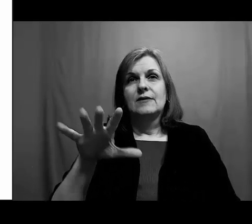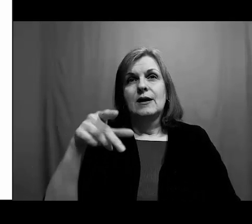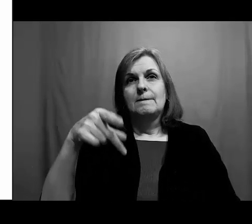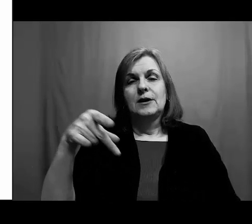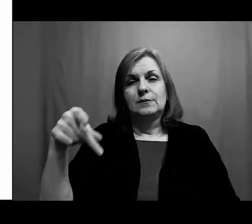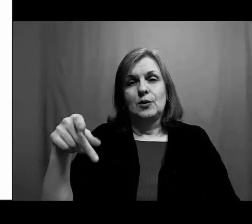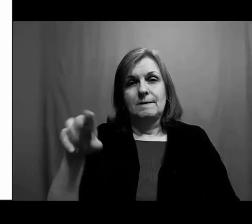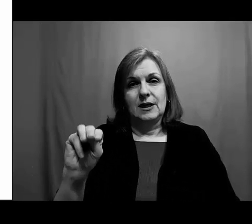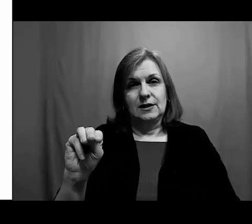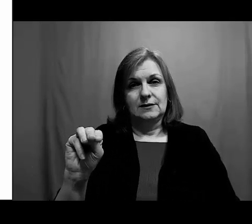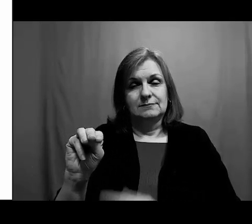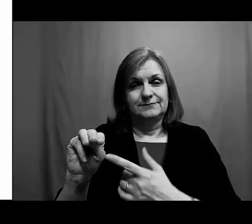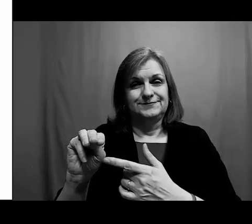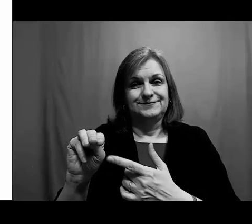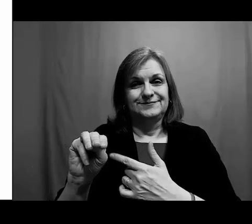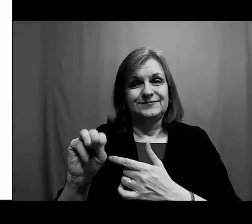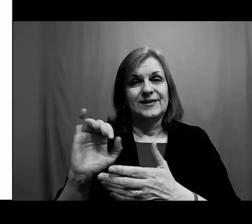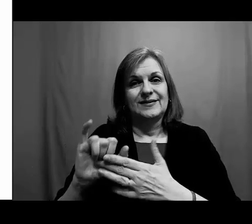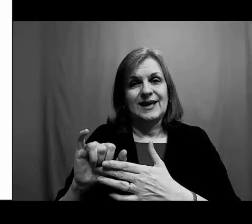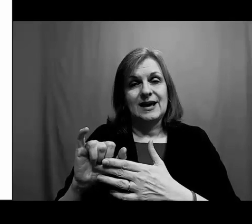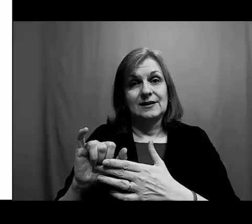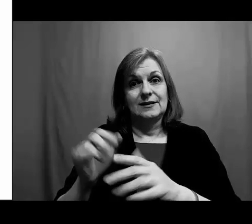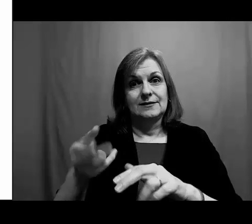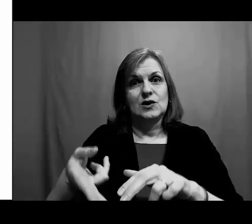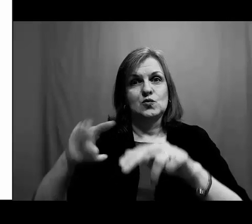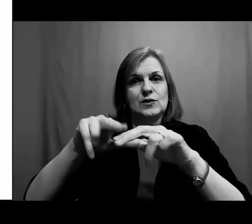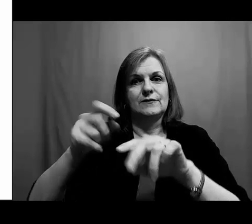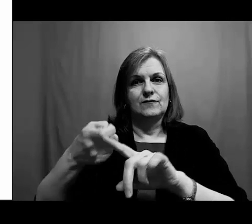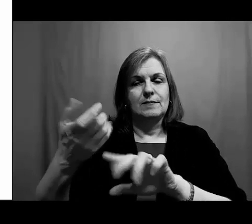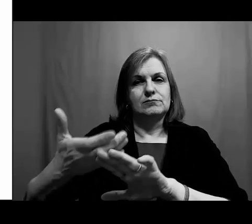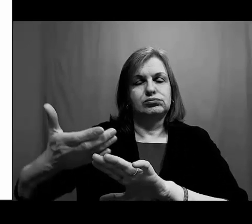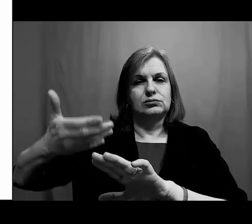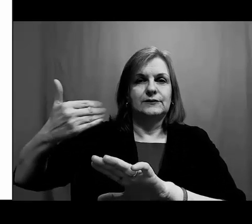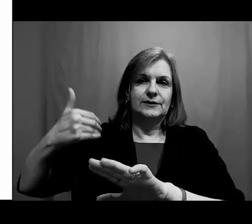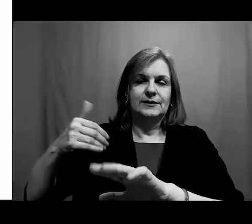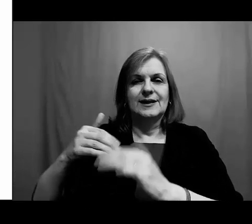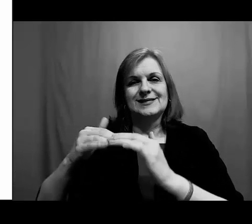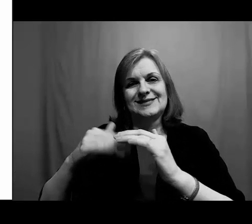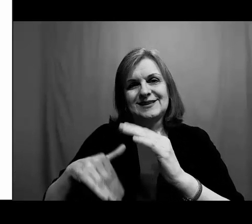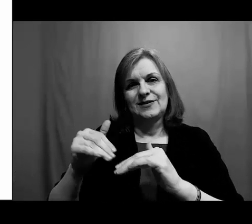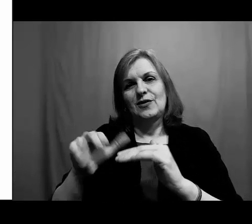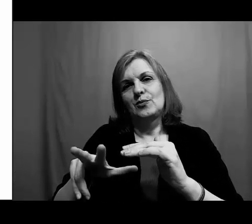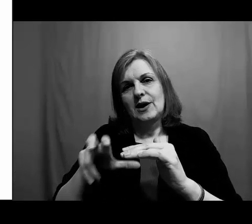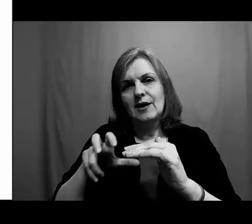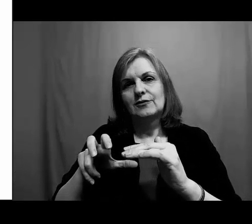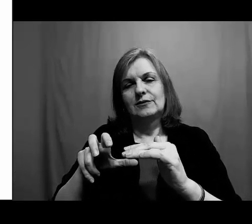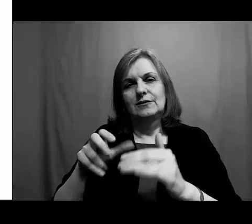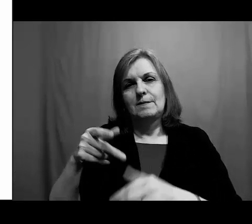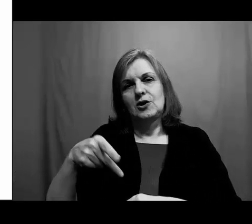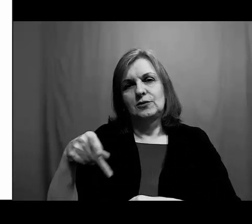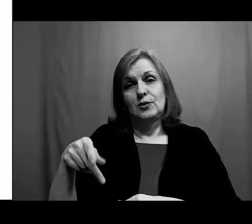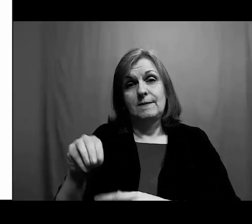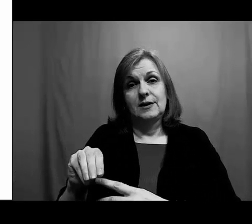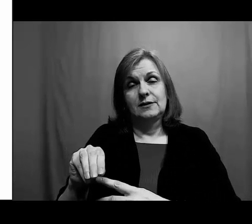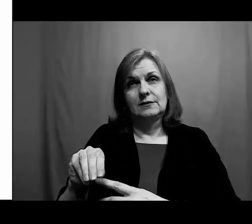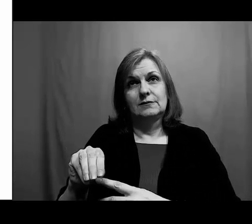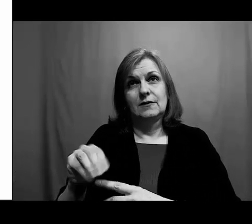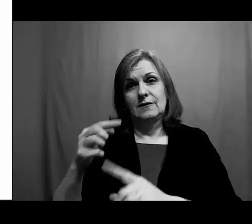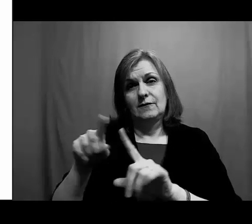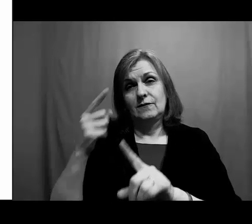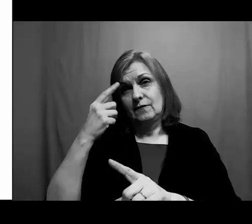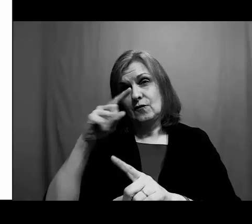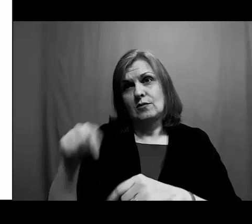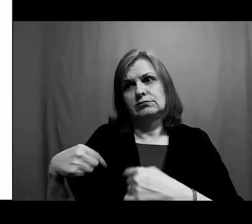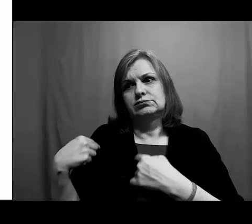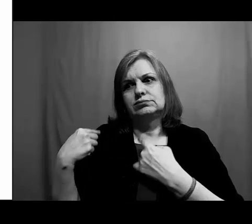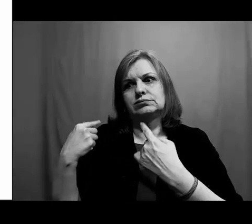385 parts per million. That is up from a previous less than 300 parts per million